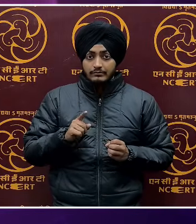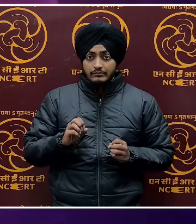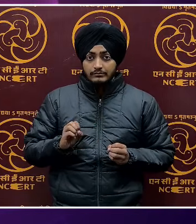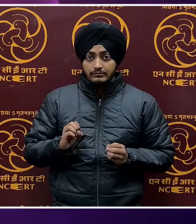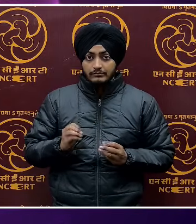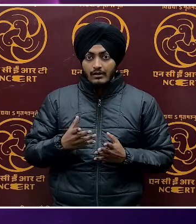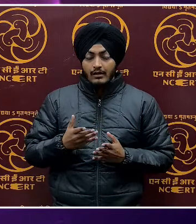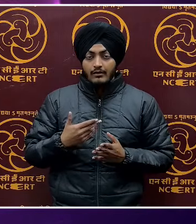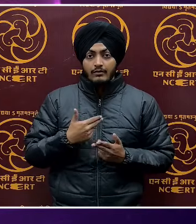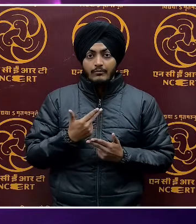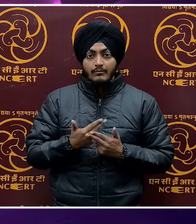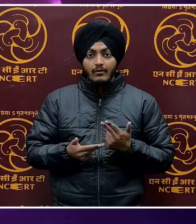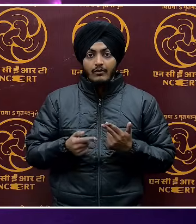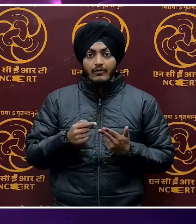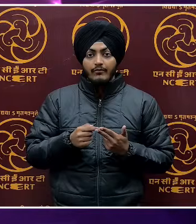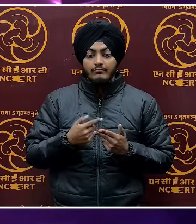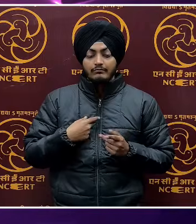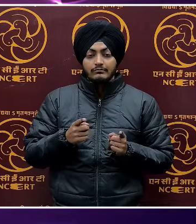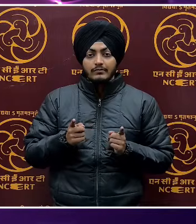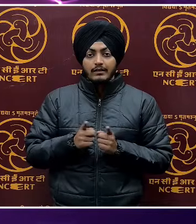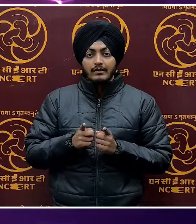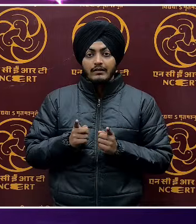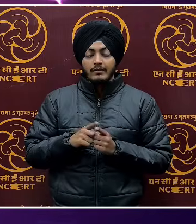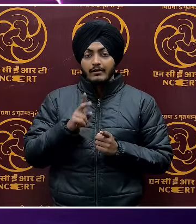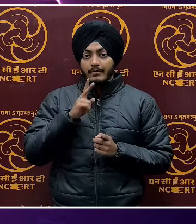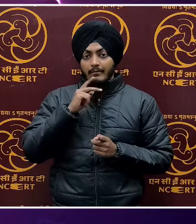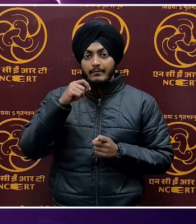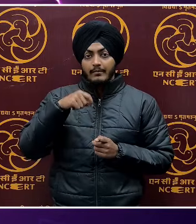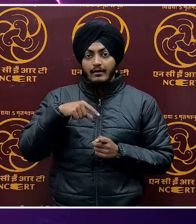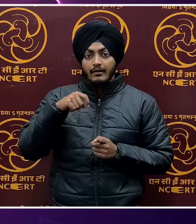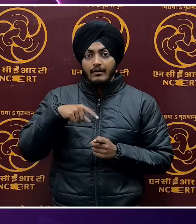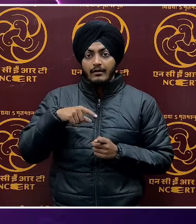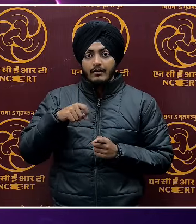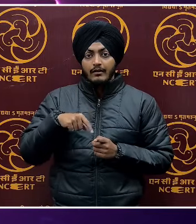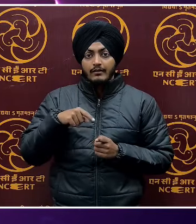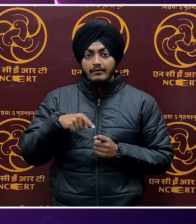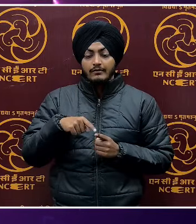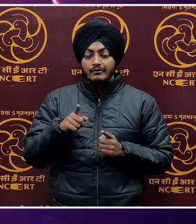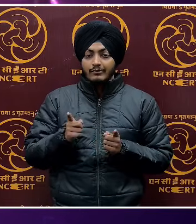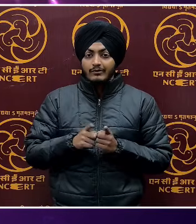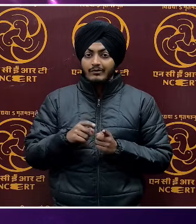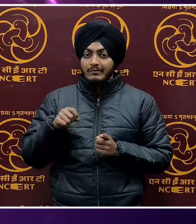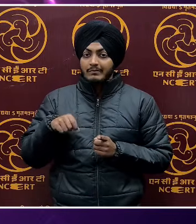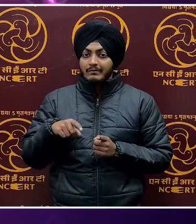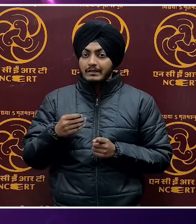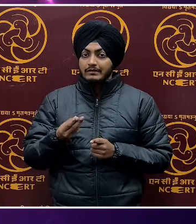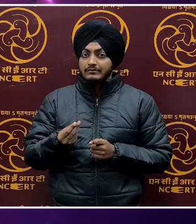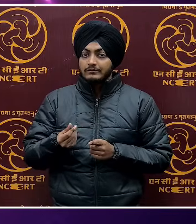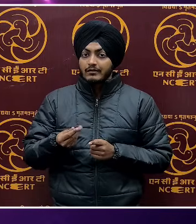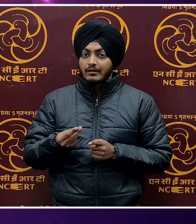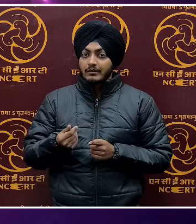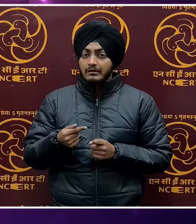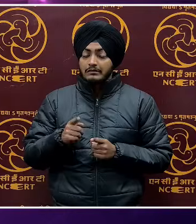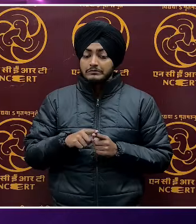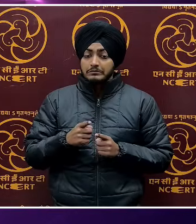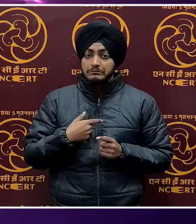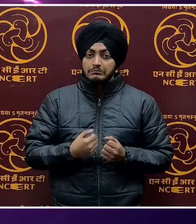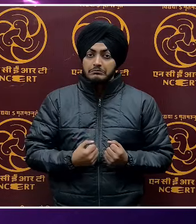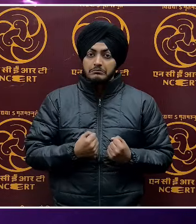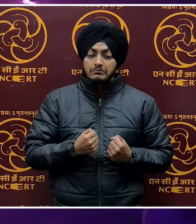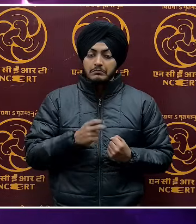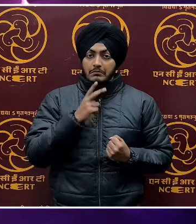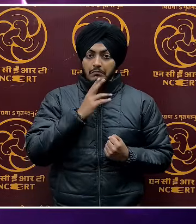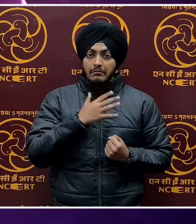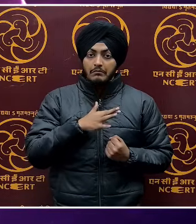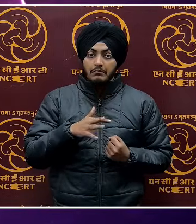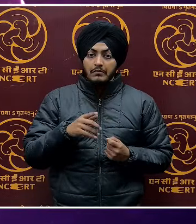poem. Little drops of water, little grains of sand, make the mighty ocean and